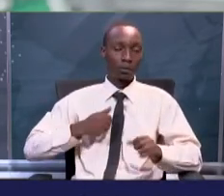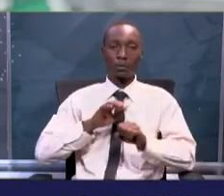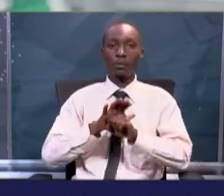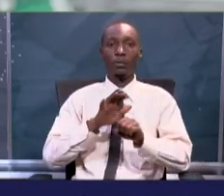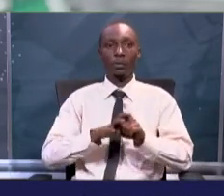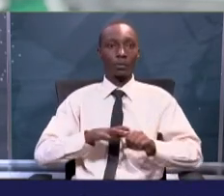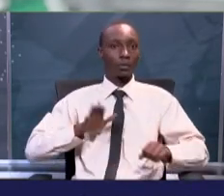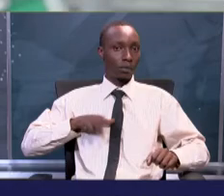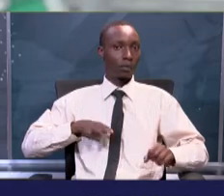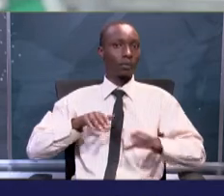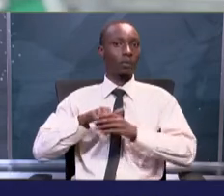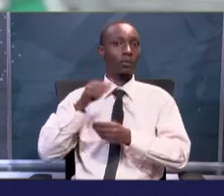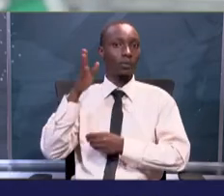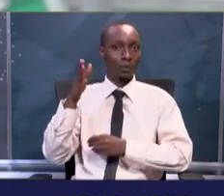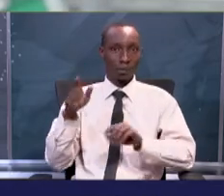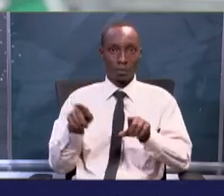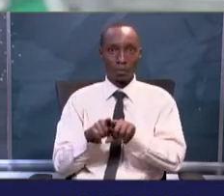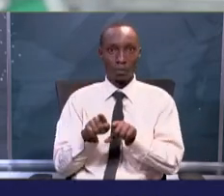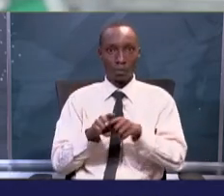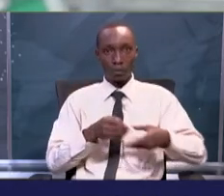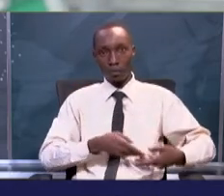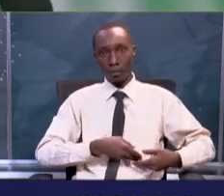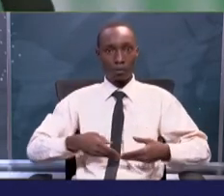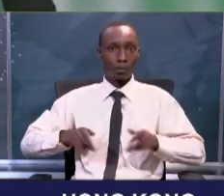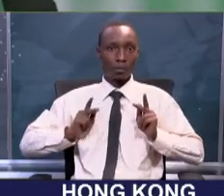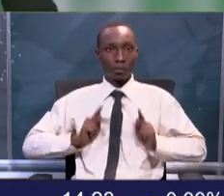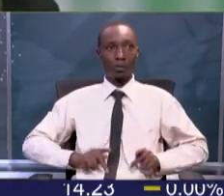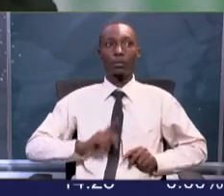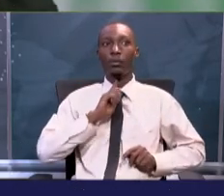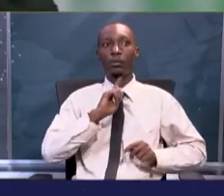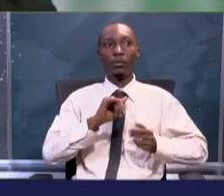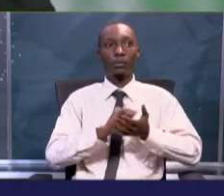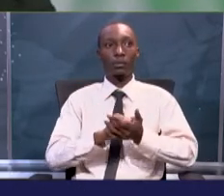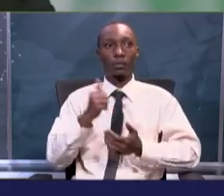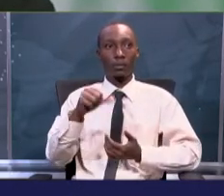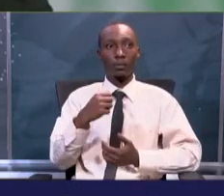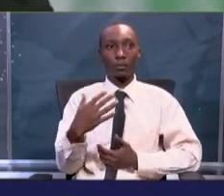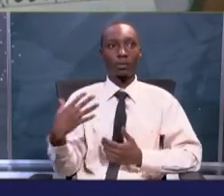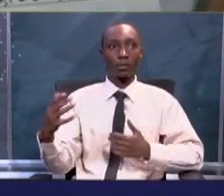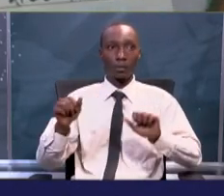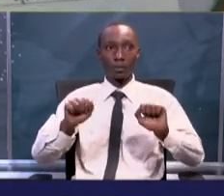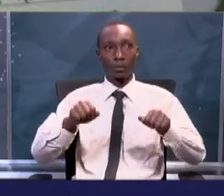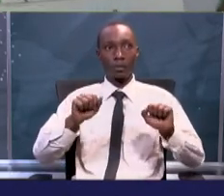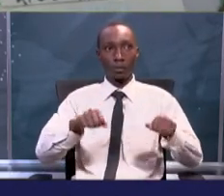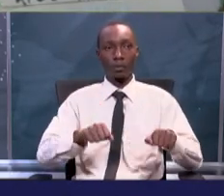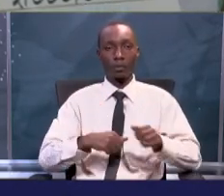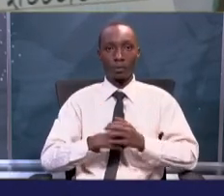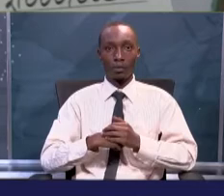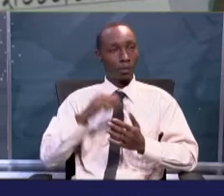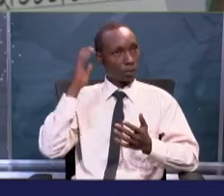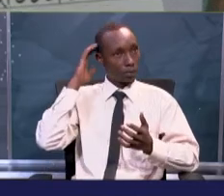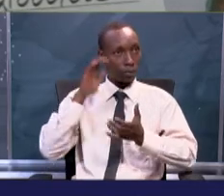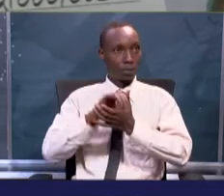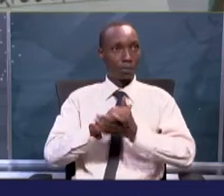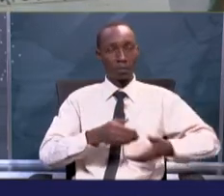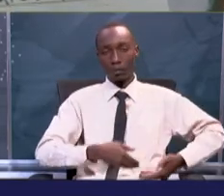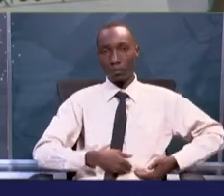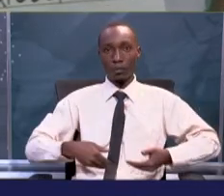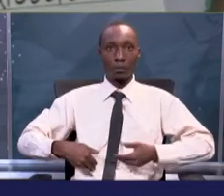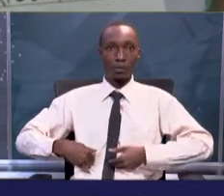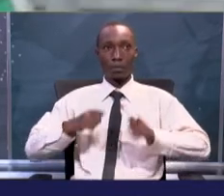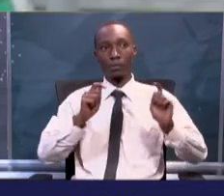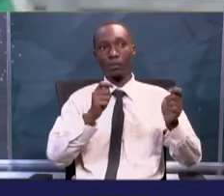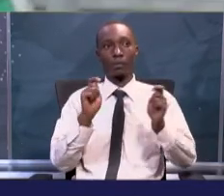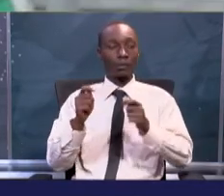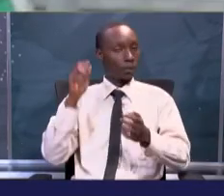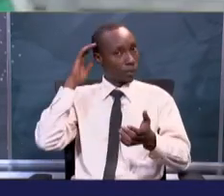girl children out there. And also young people in general, to tell them that anything is possible as long as you set your eyes for it. We believe in young talent. We believe that the